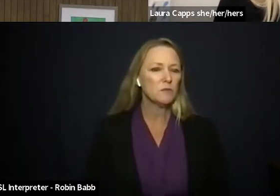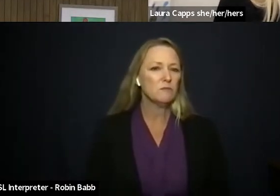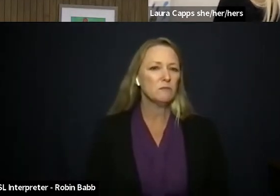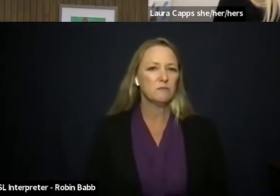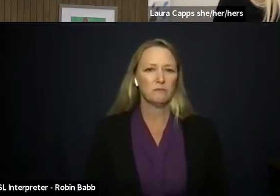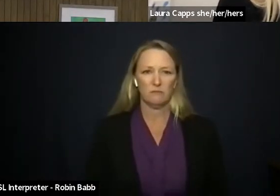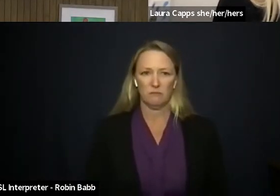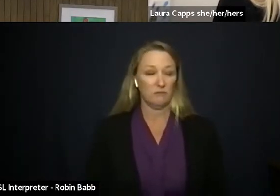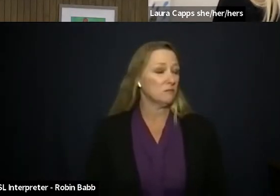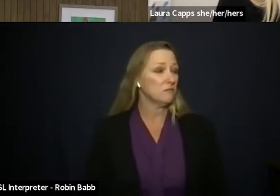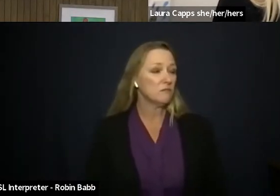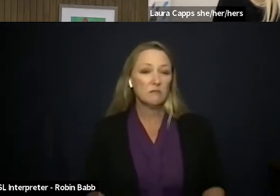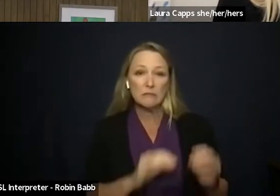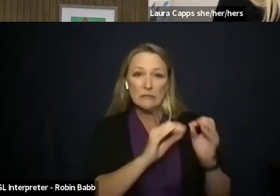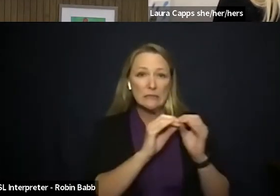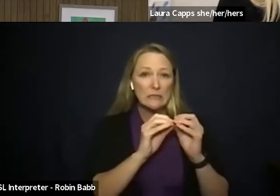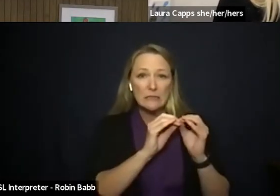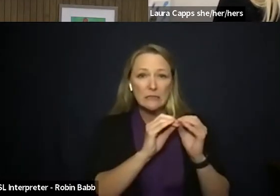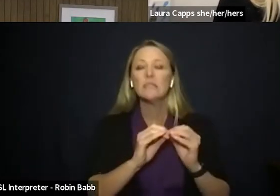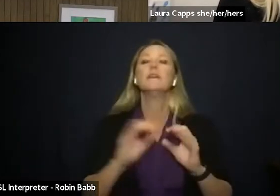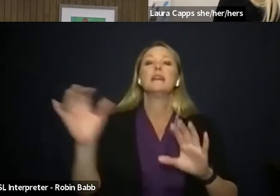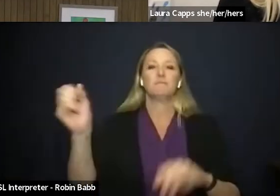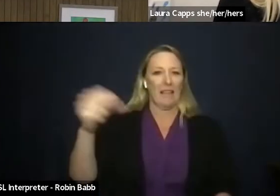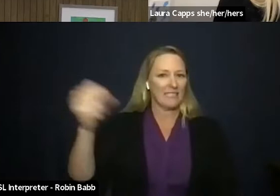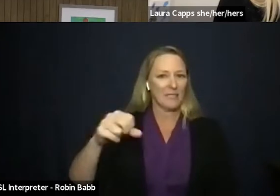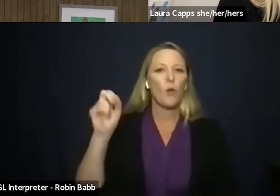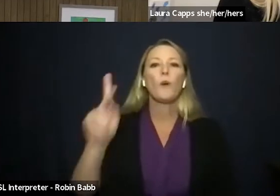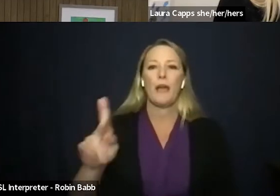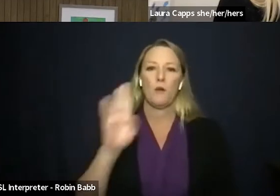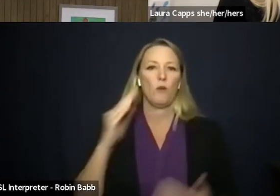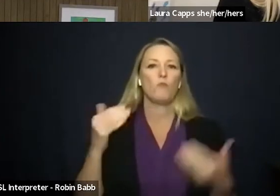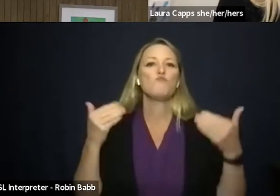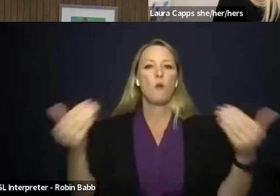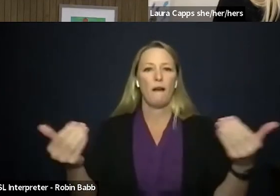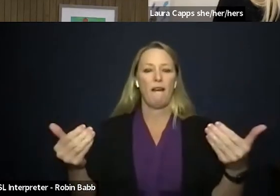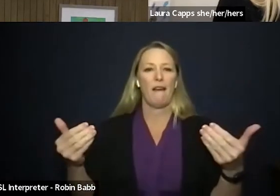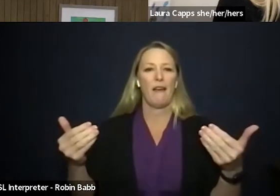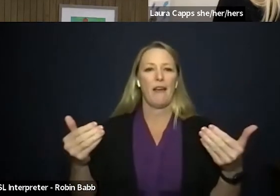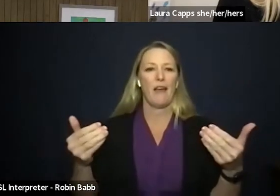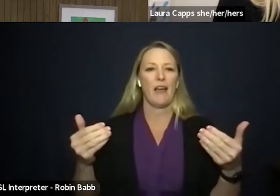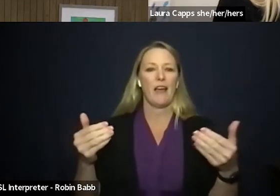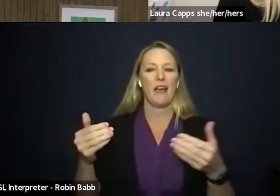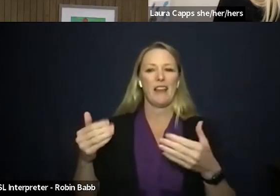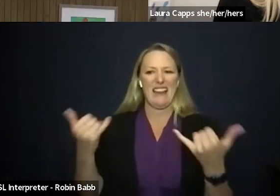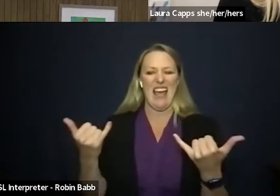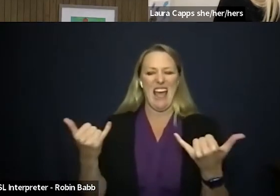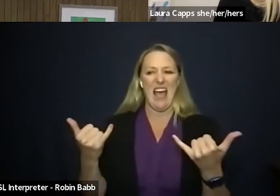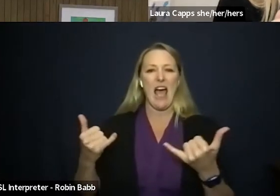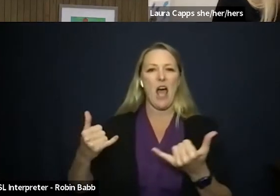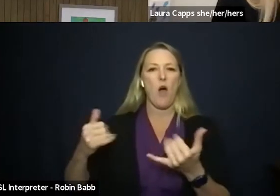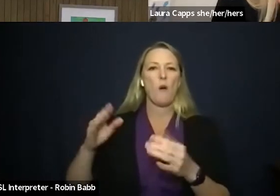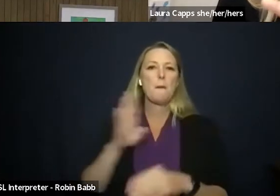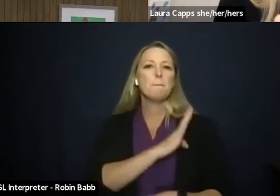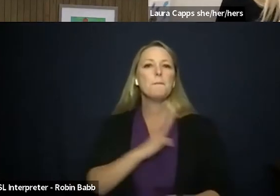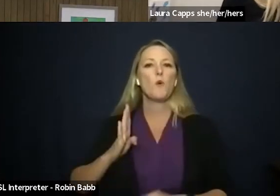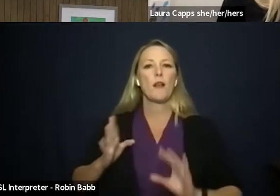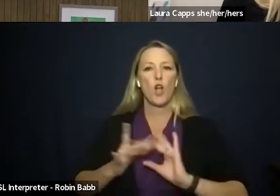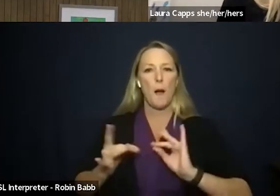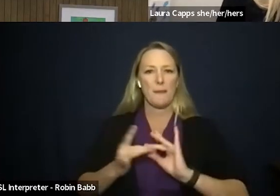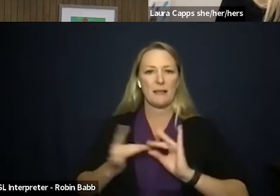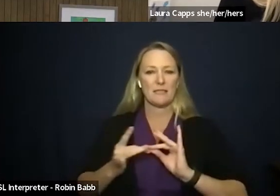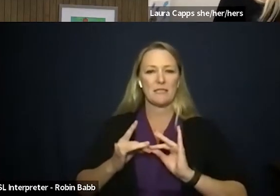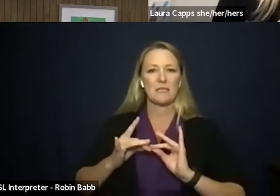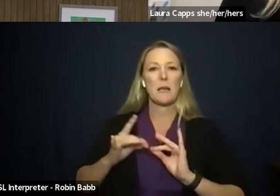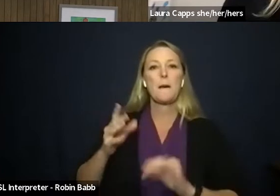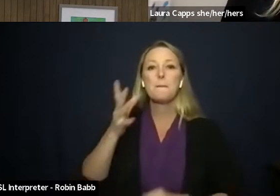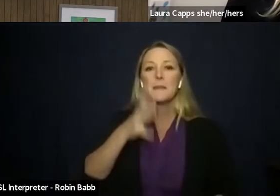okay okay yes okay so we'll go ahead and go to board comments at this time um ms sims